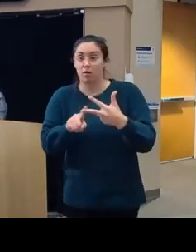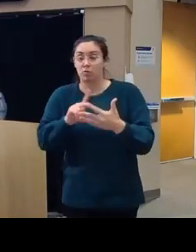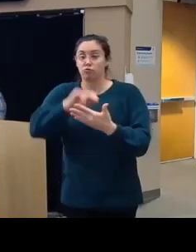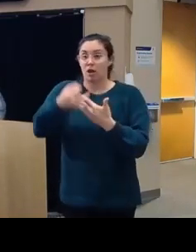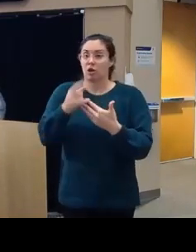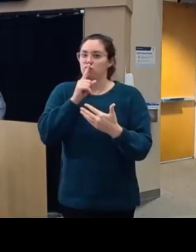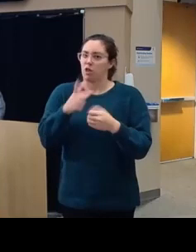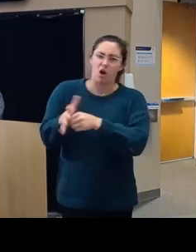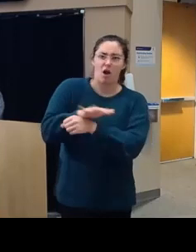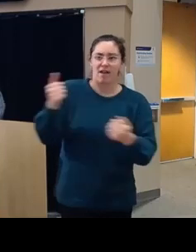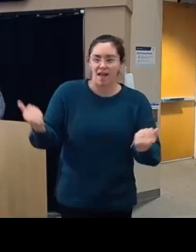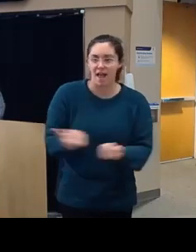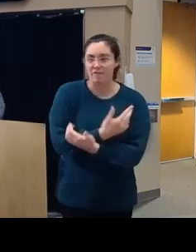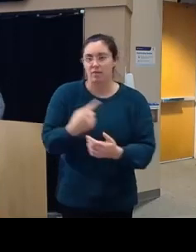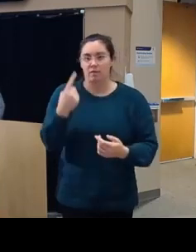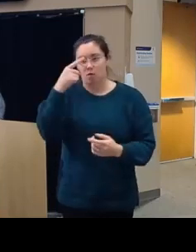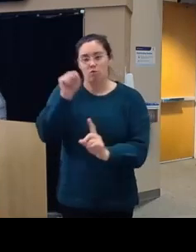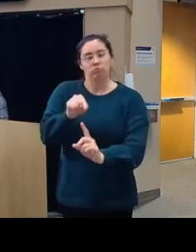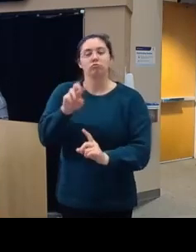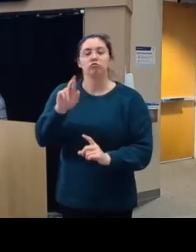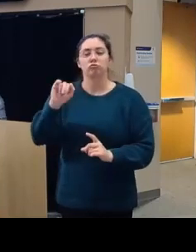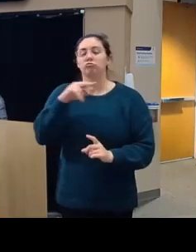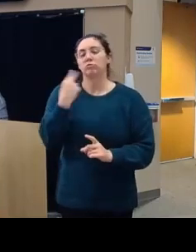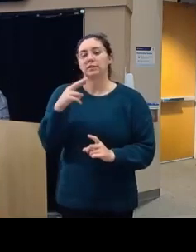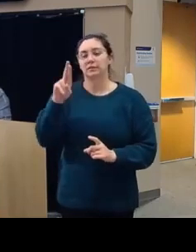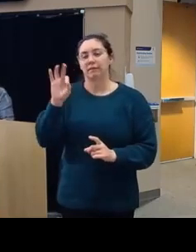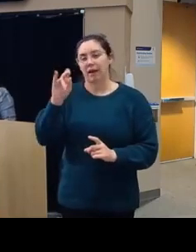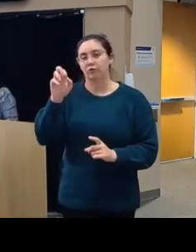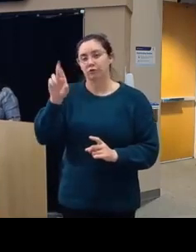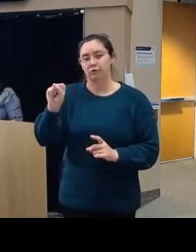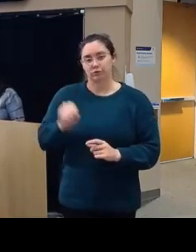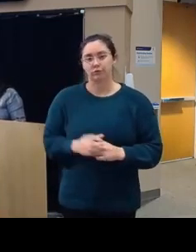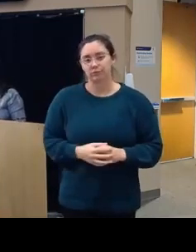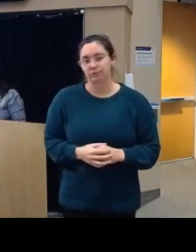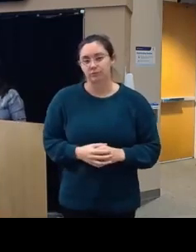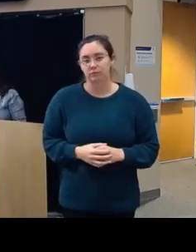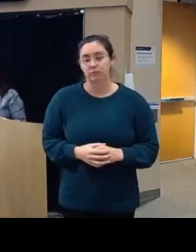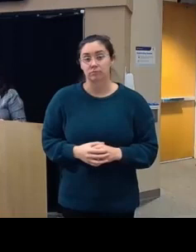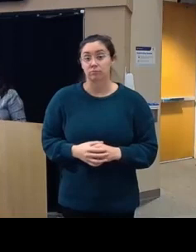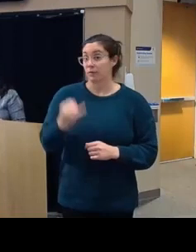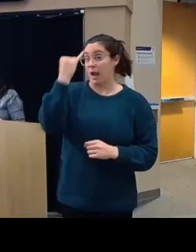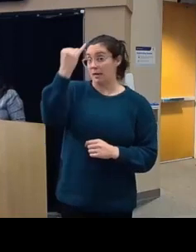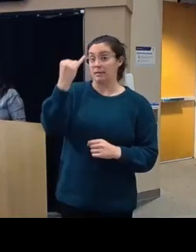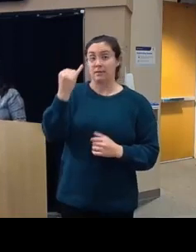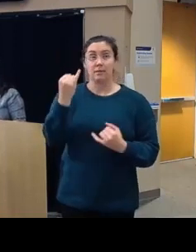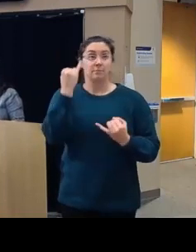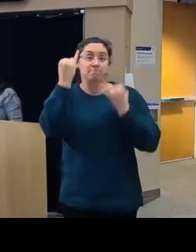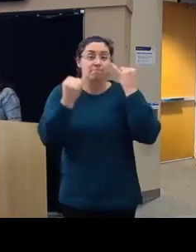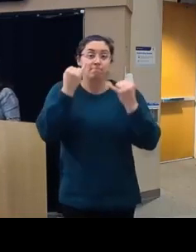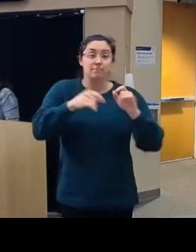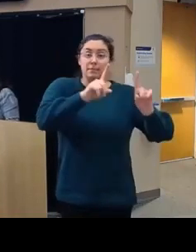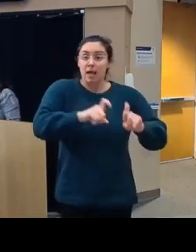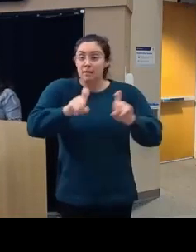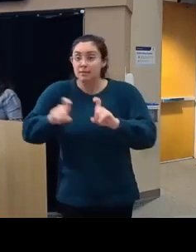pretty much all the cardiovascular risk factors. So, and the idea is that we were piloting and